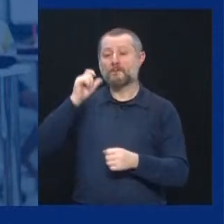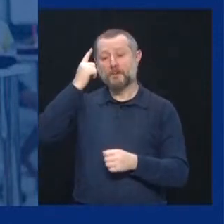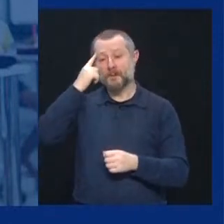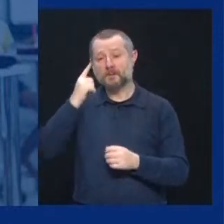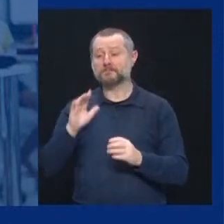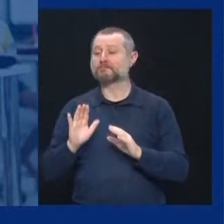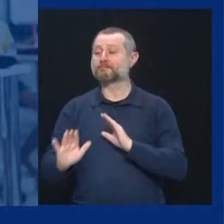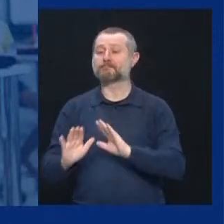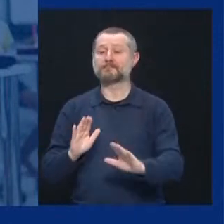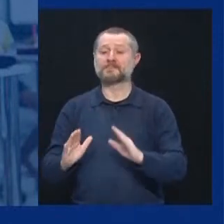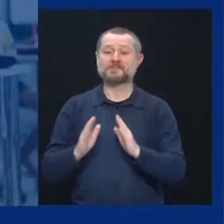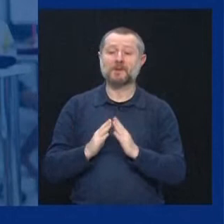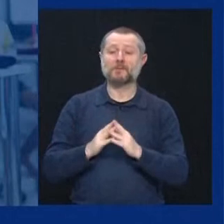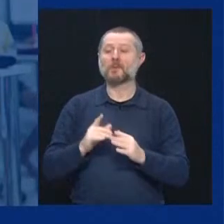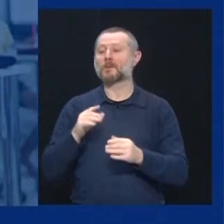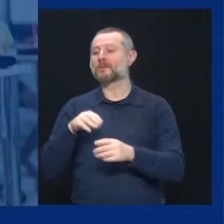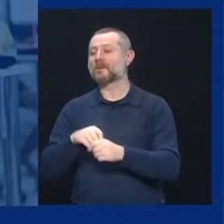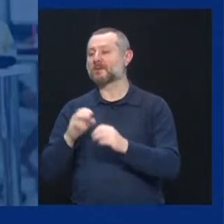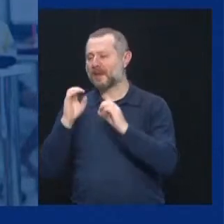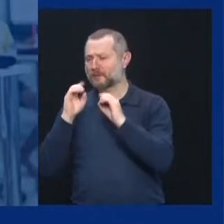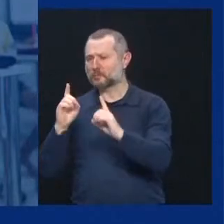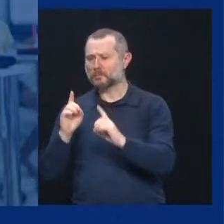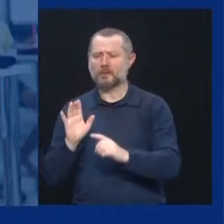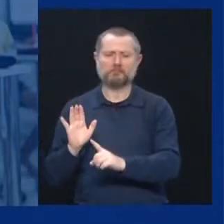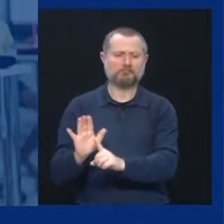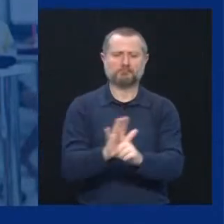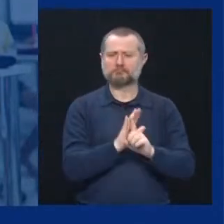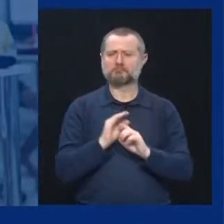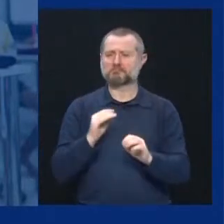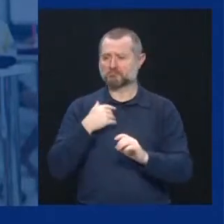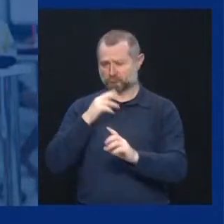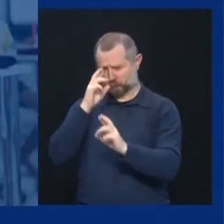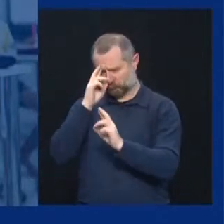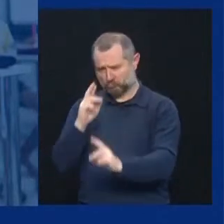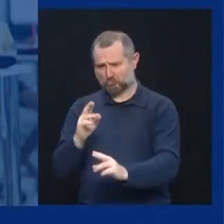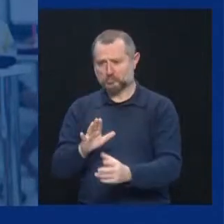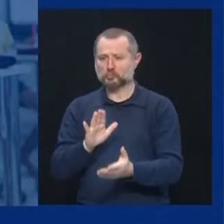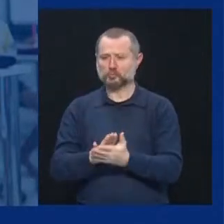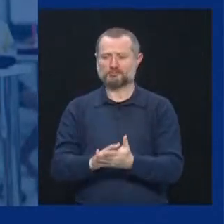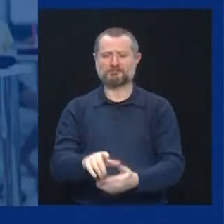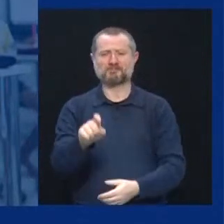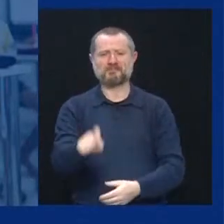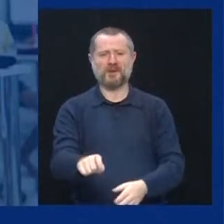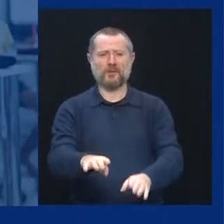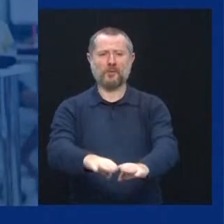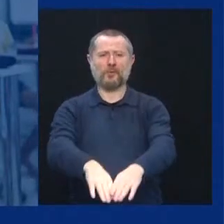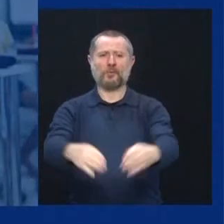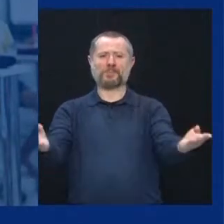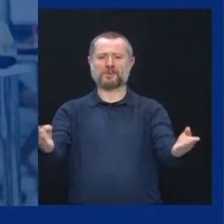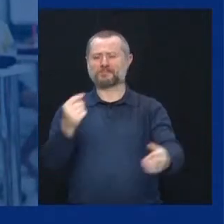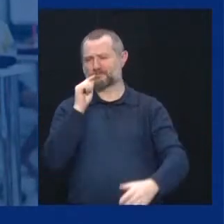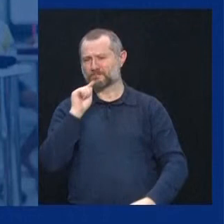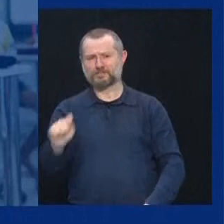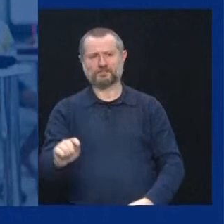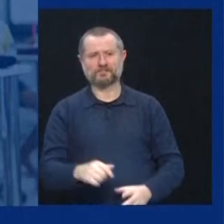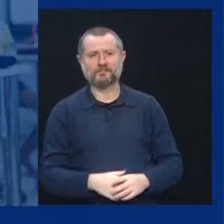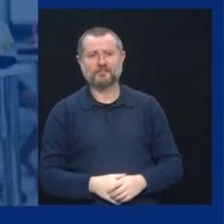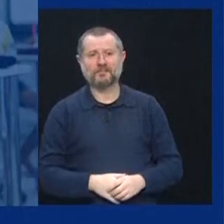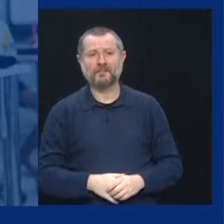role in education. But schools must open. Schools must open.